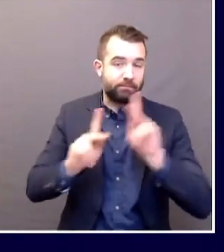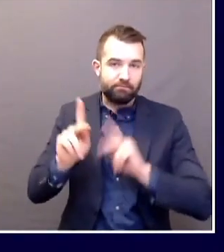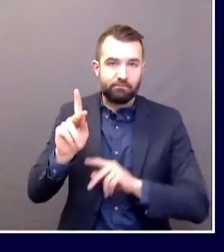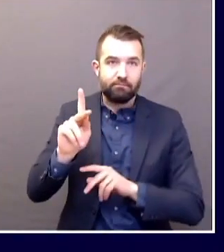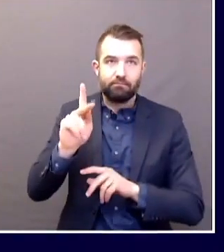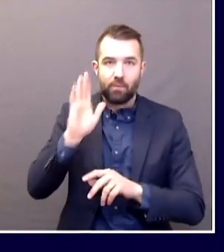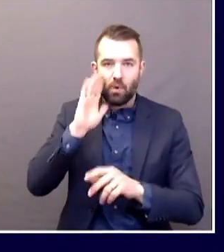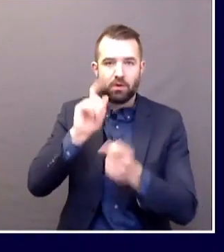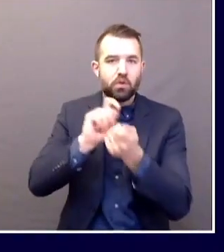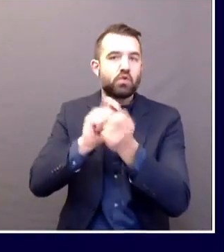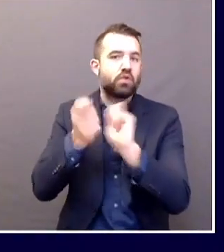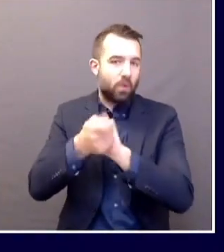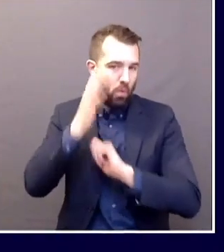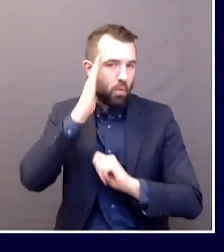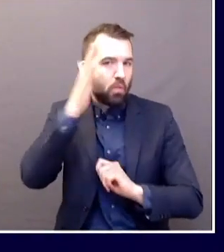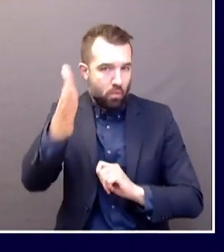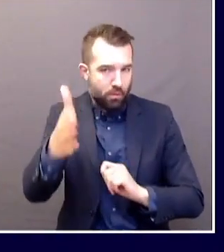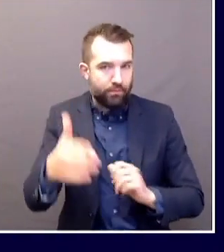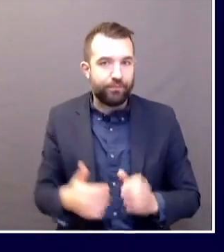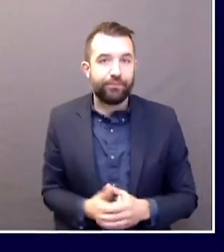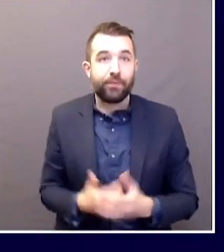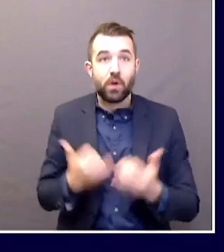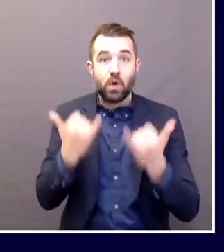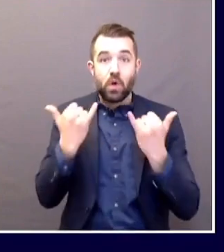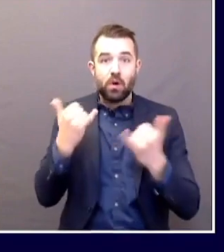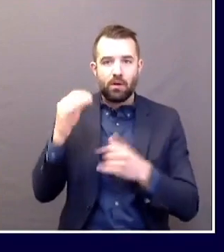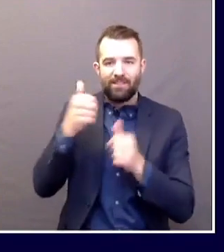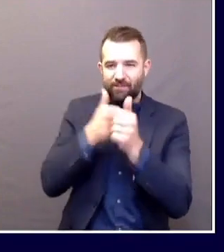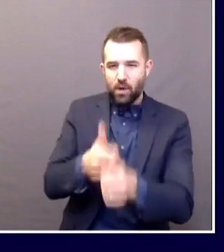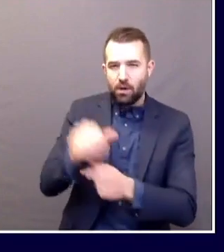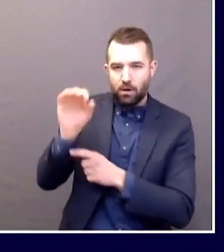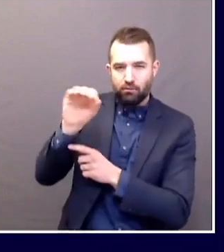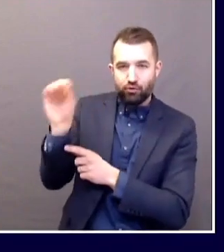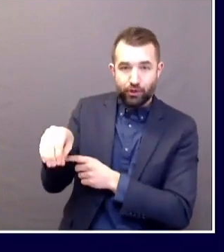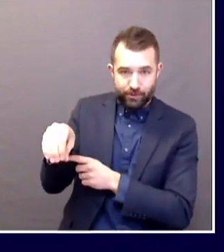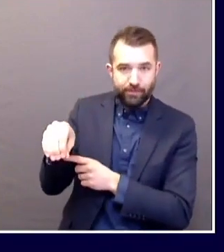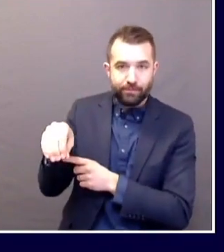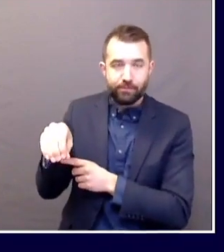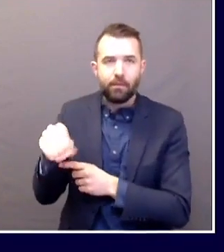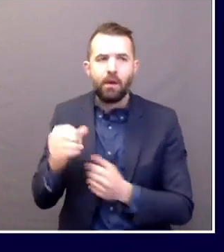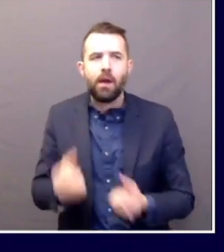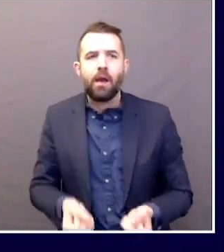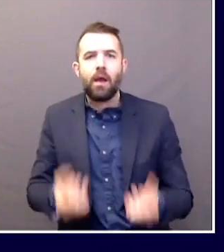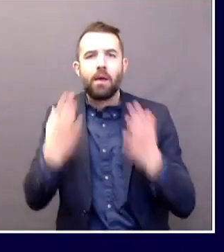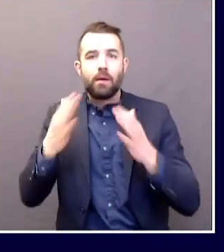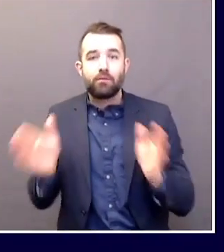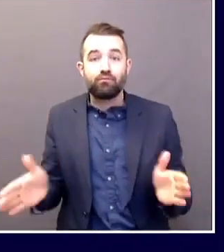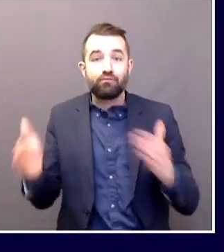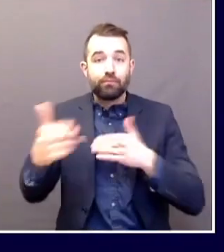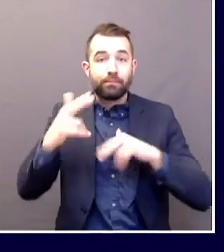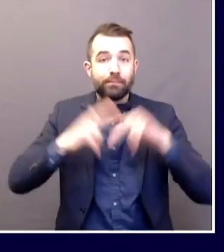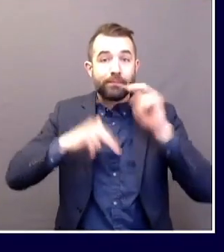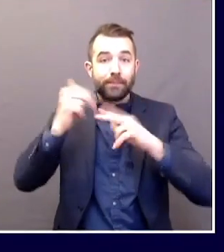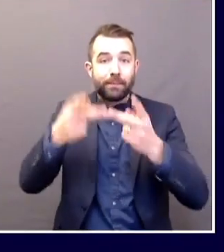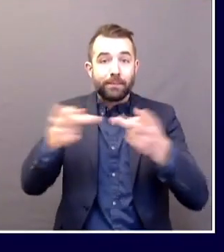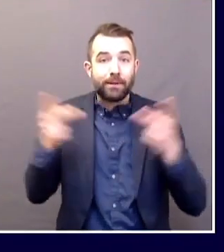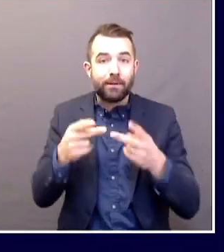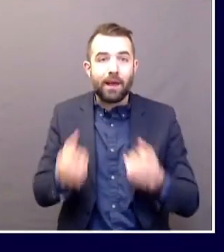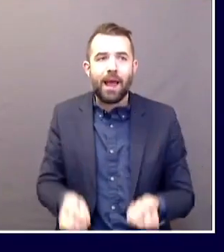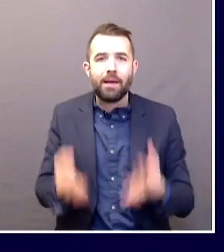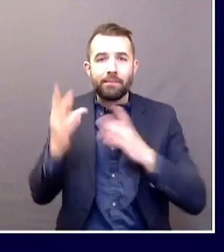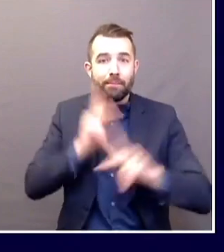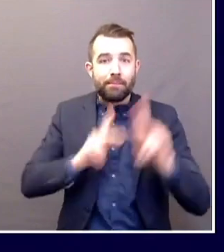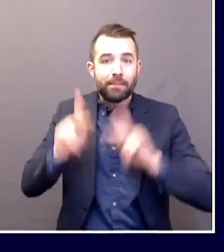most sectors, to a percentage model, percentage of space model. Secondly, we're establishing a time frame to